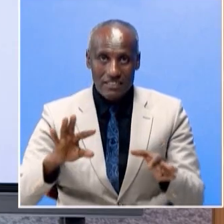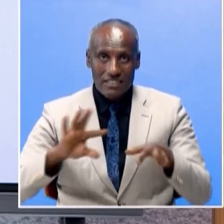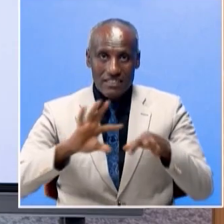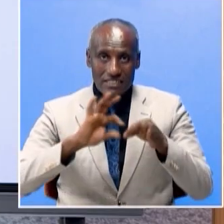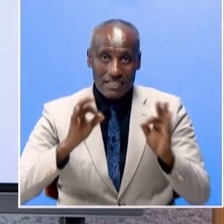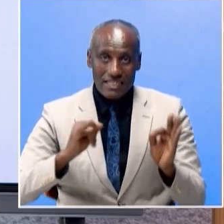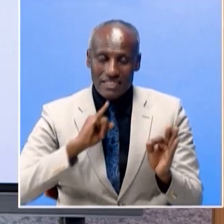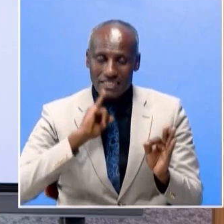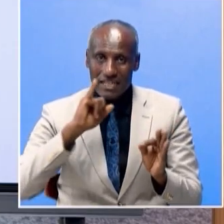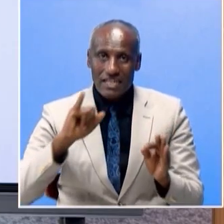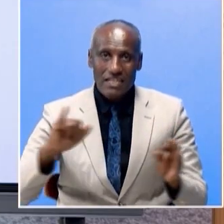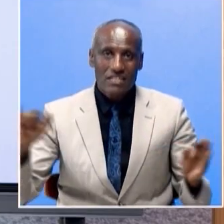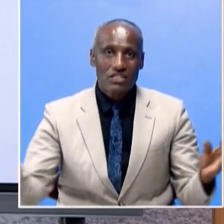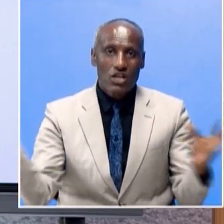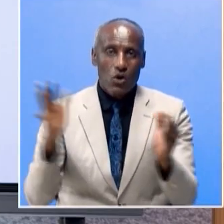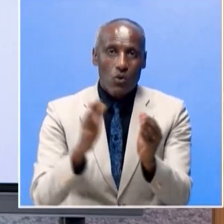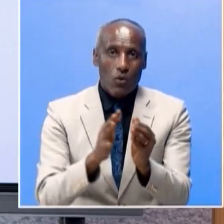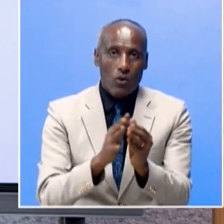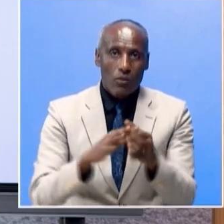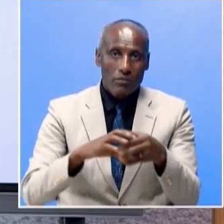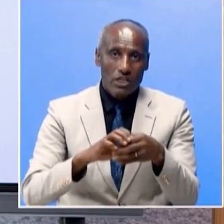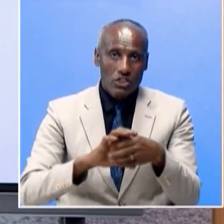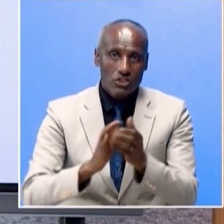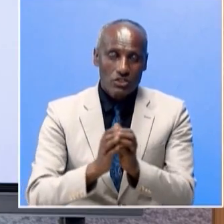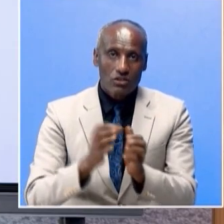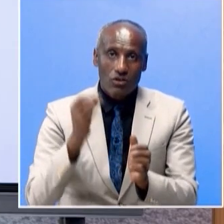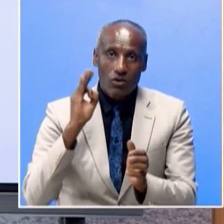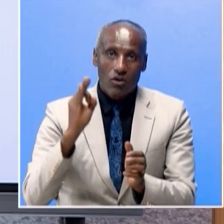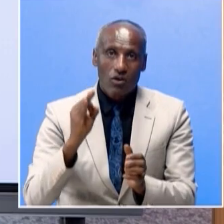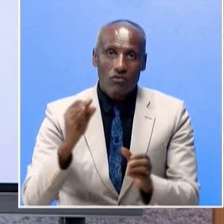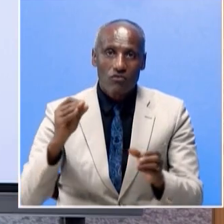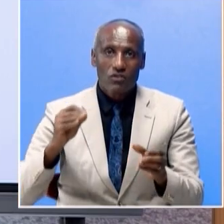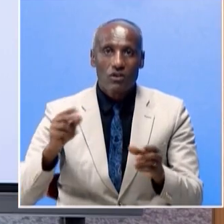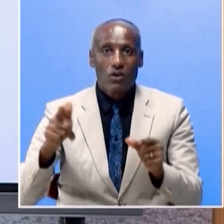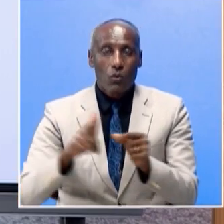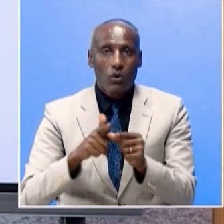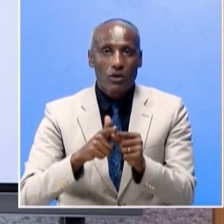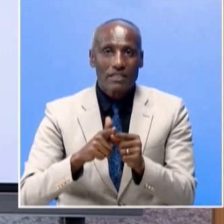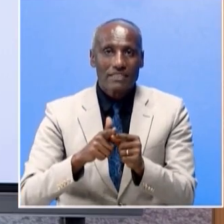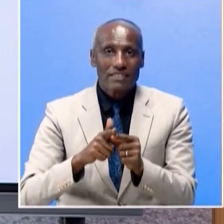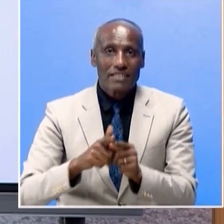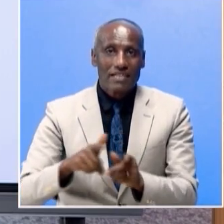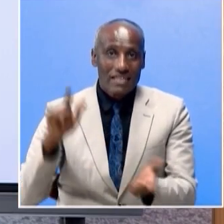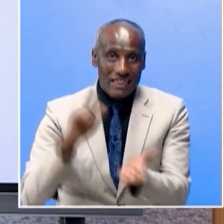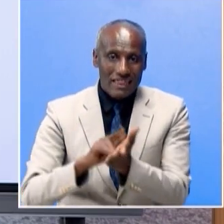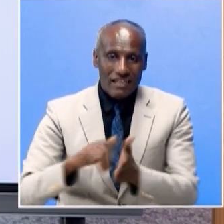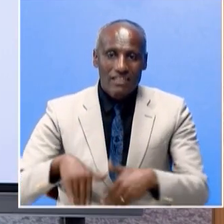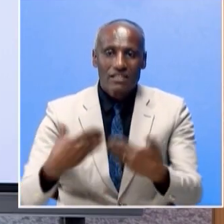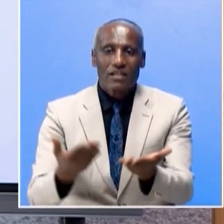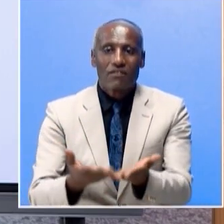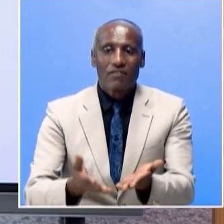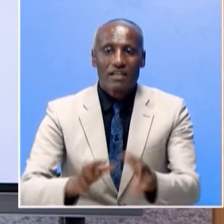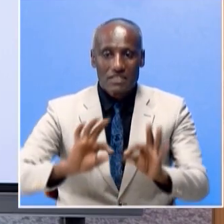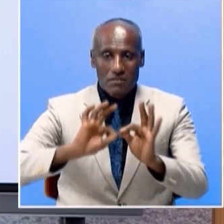arranged and organized well. Okay? In a sentence, there should be subject